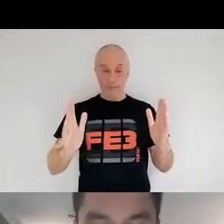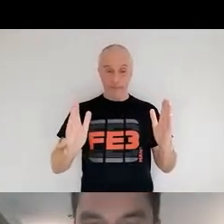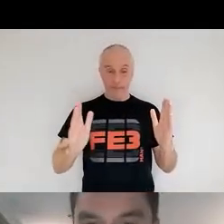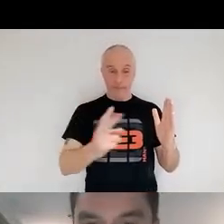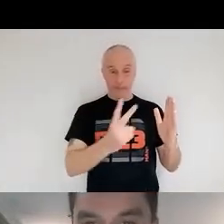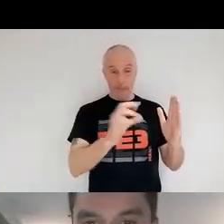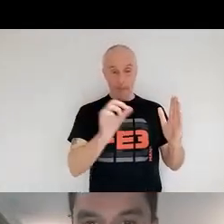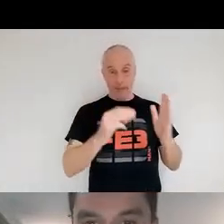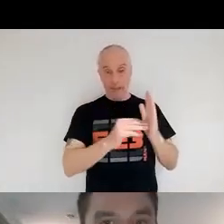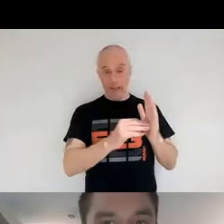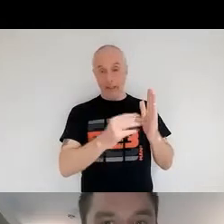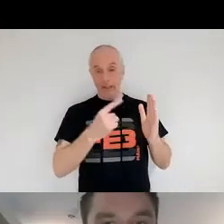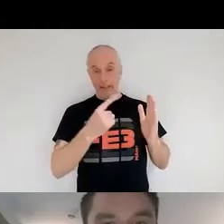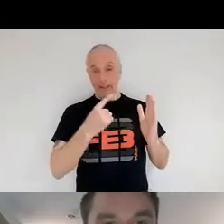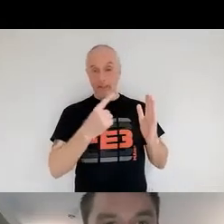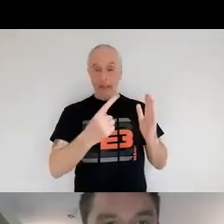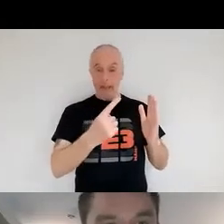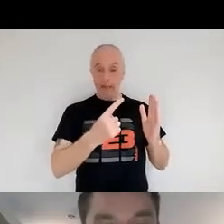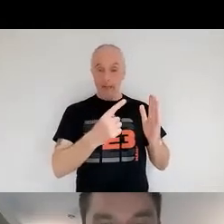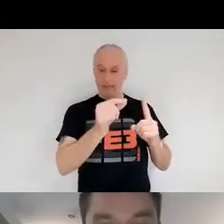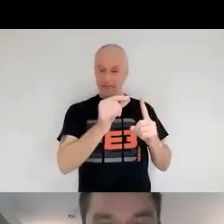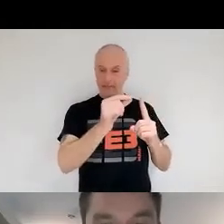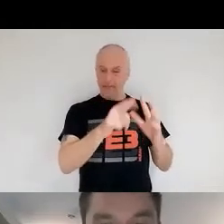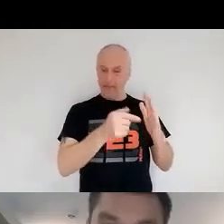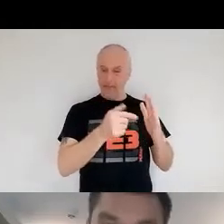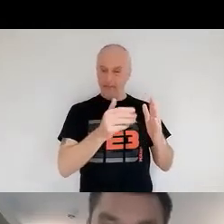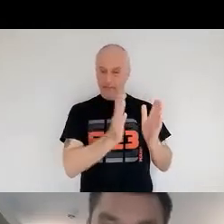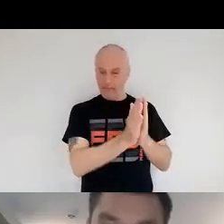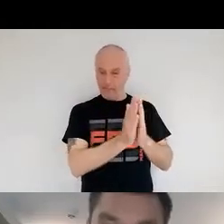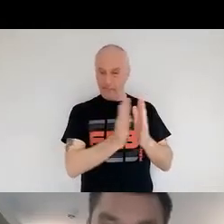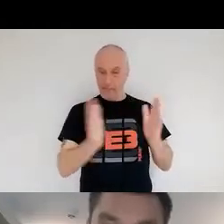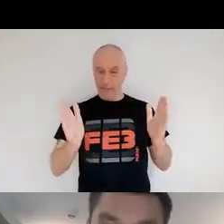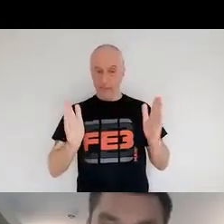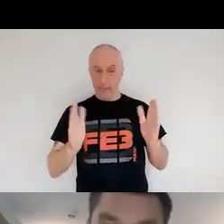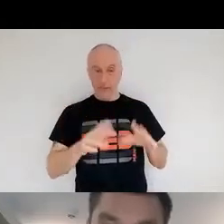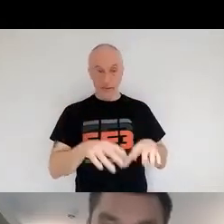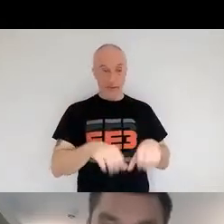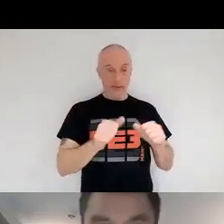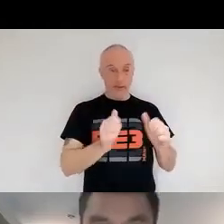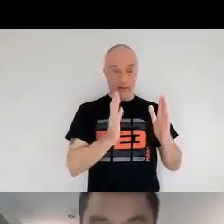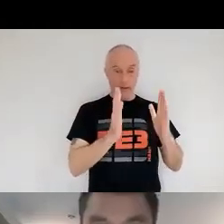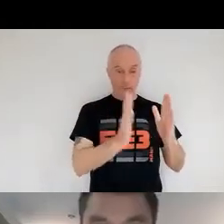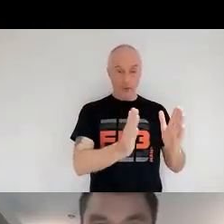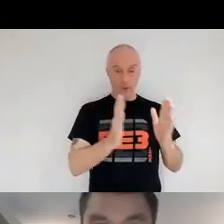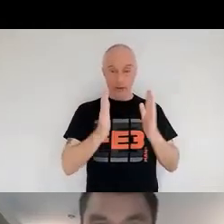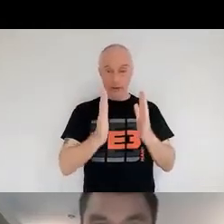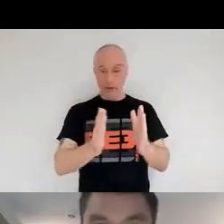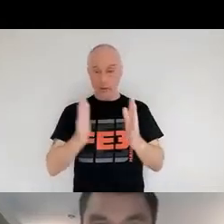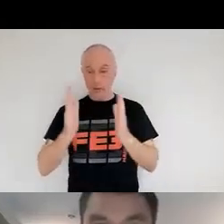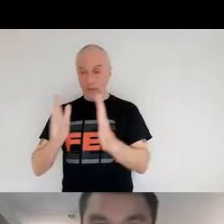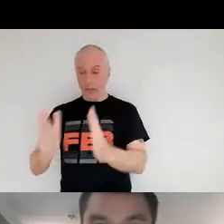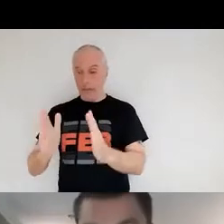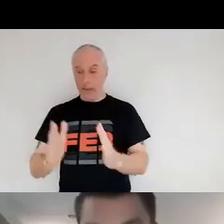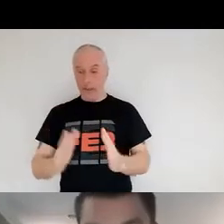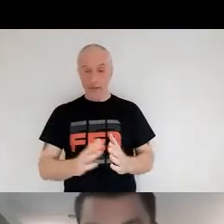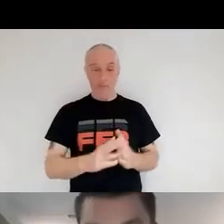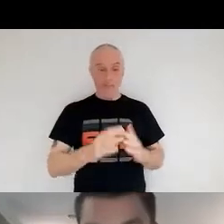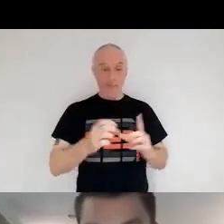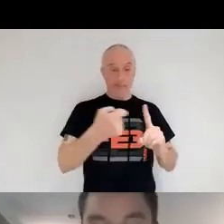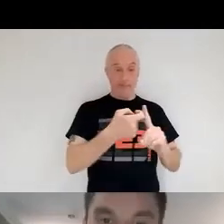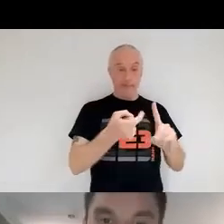artistic license here. But our programme is broadly split into three phases. The Keele trial, which